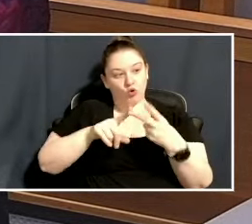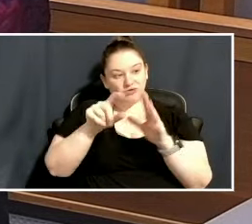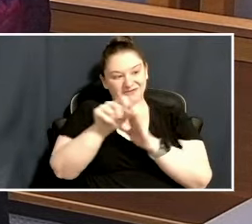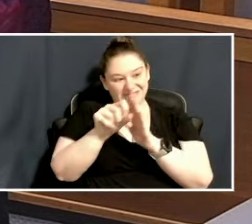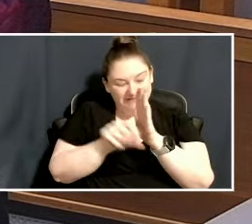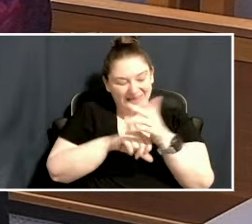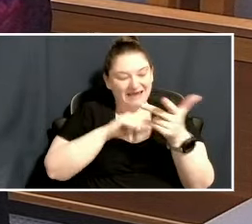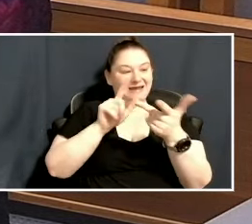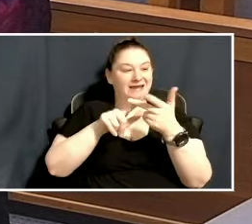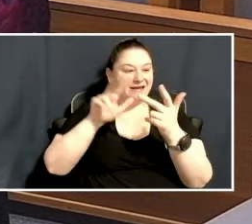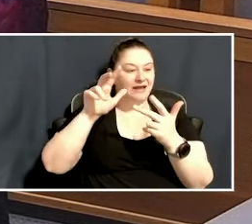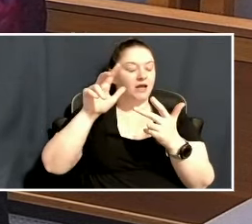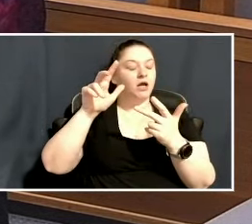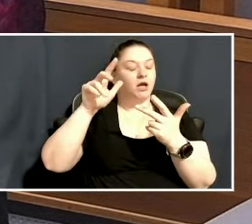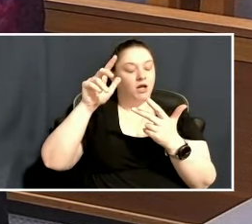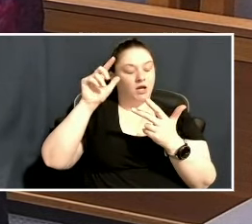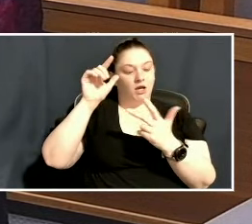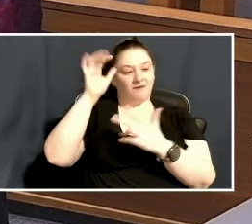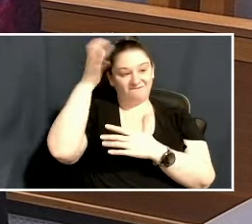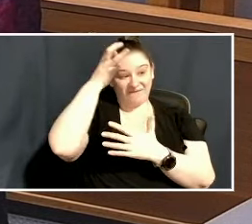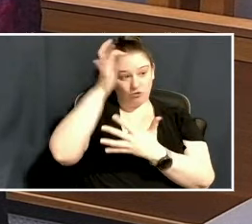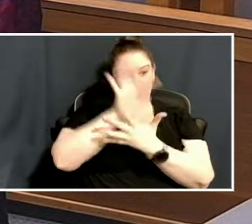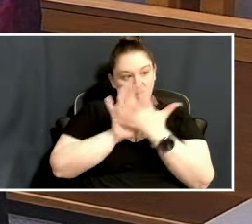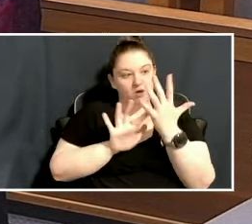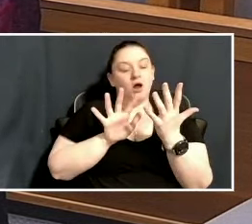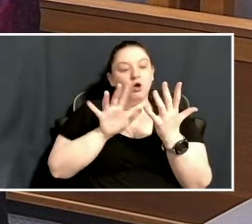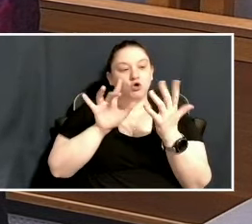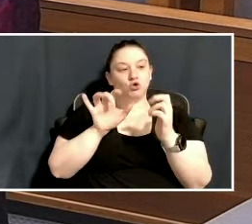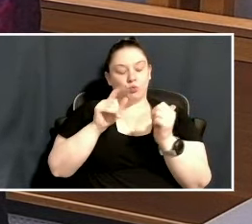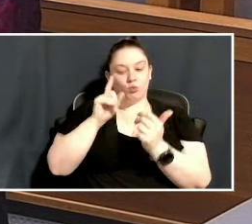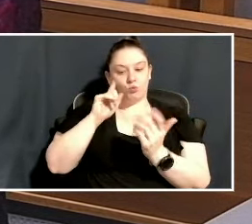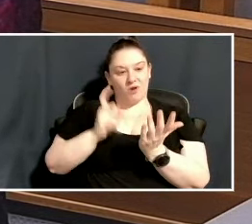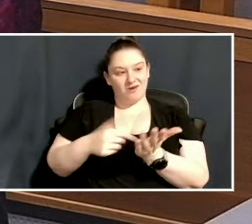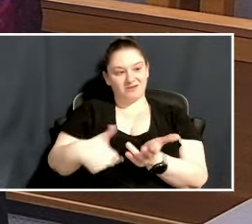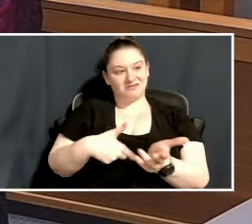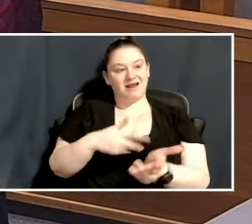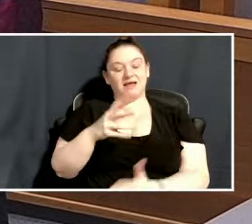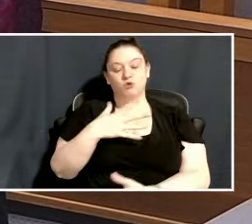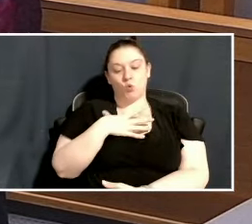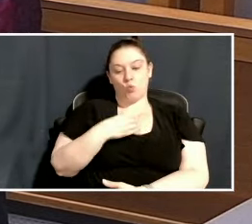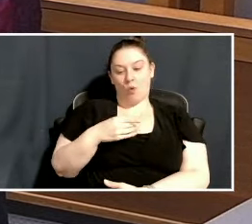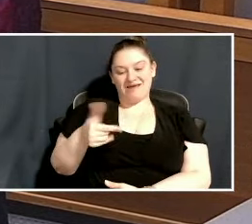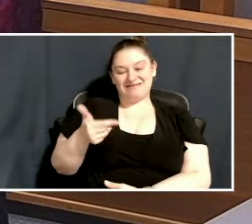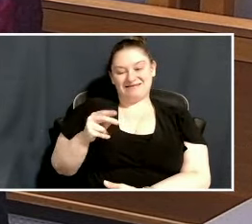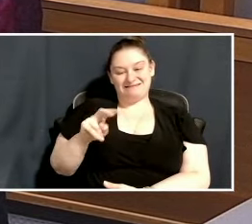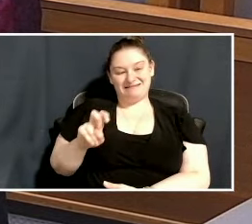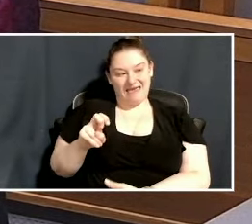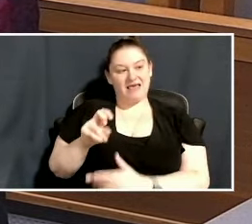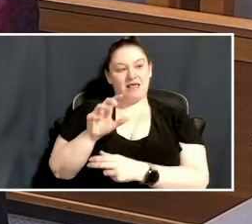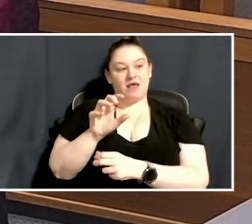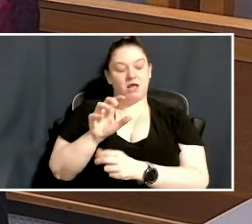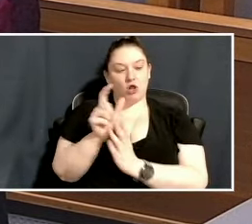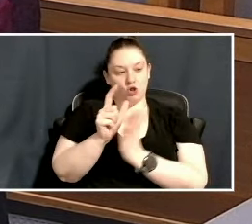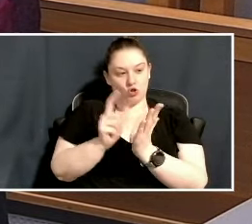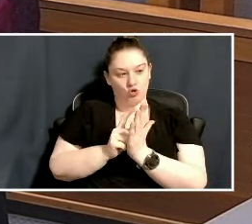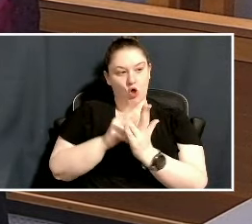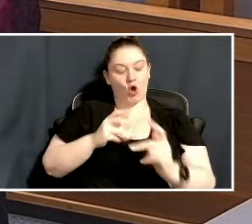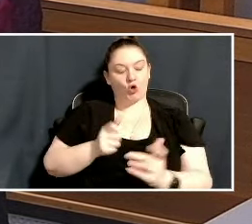White Cane Law in an effort to prevent accidents. And whereas we urge motorists to